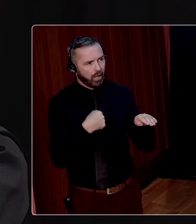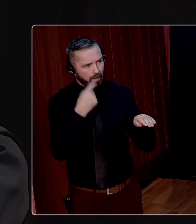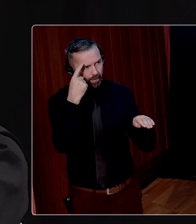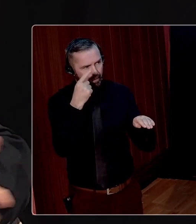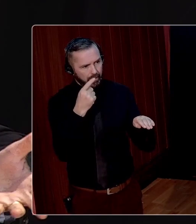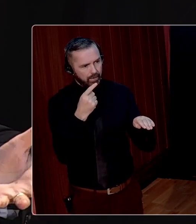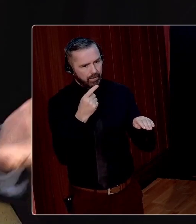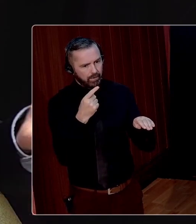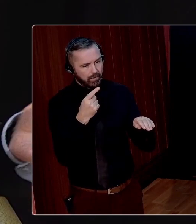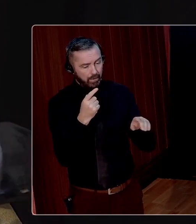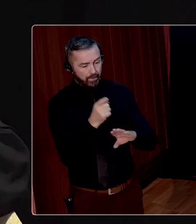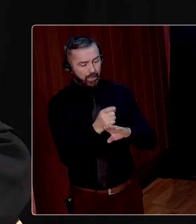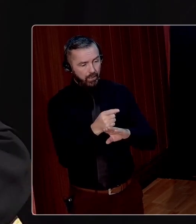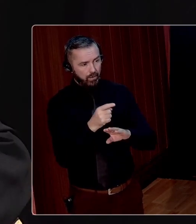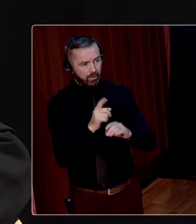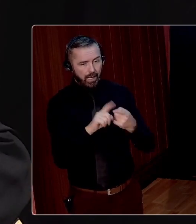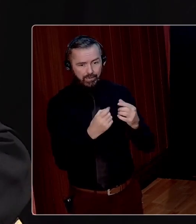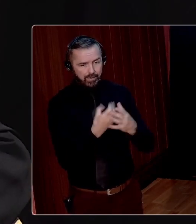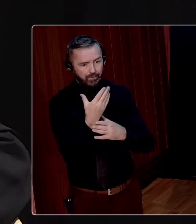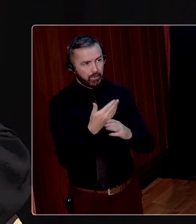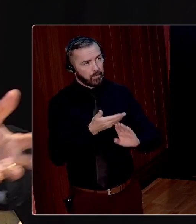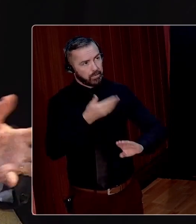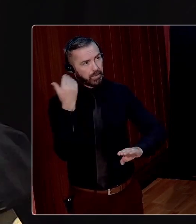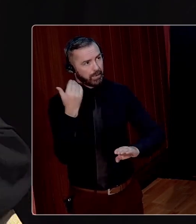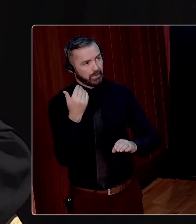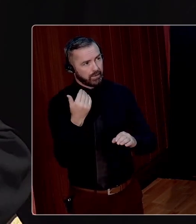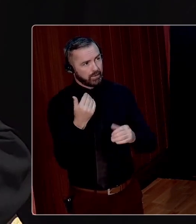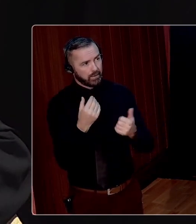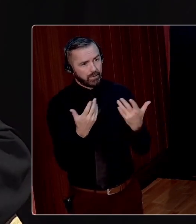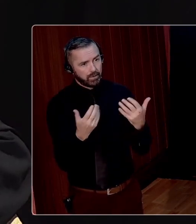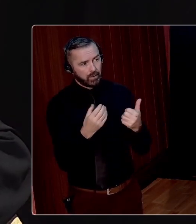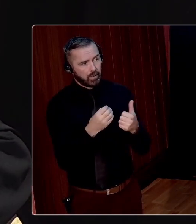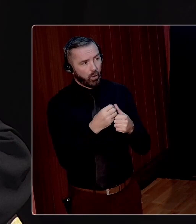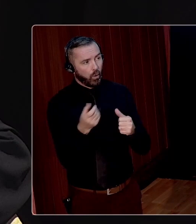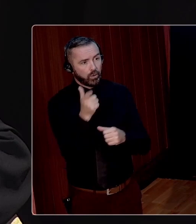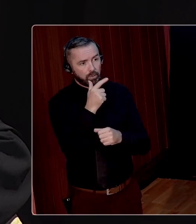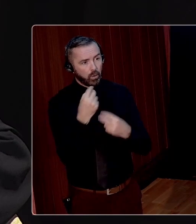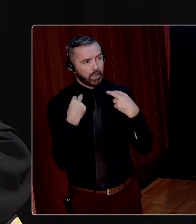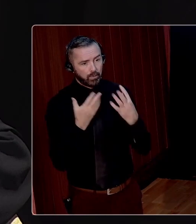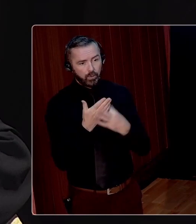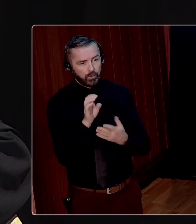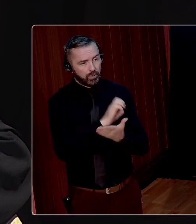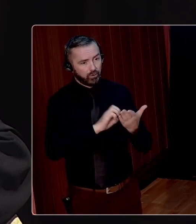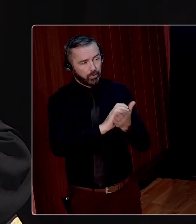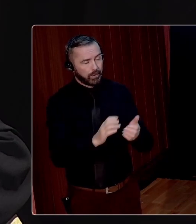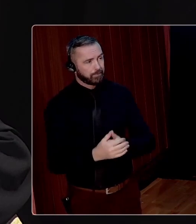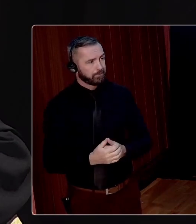that it came to the fore. It developed as early as the languages, the spoken language throughout Europe.